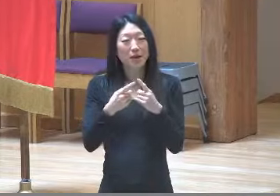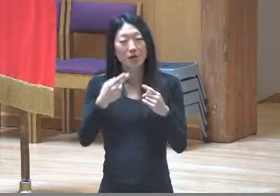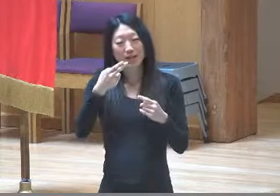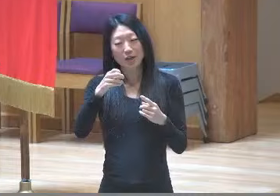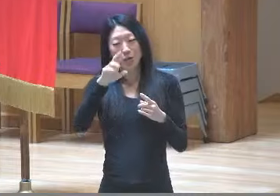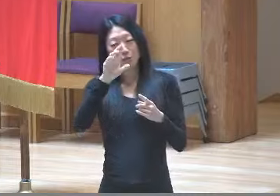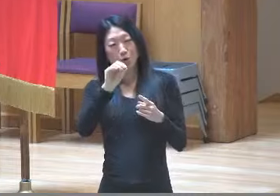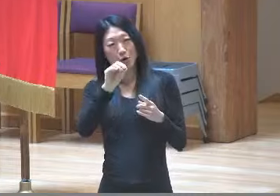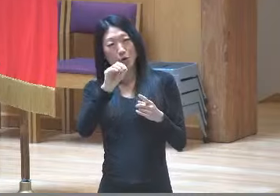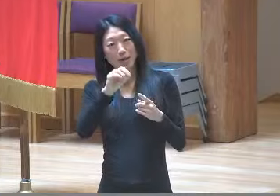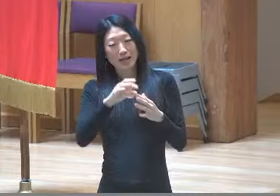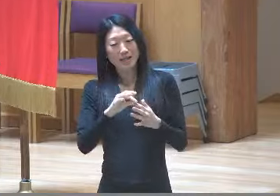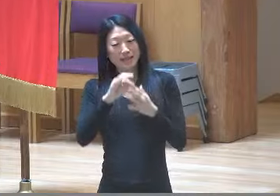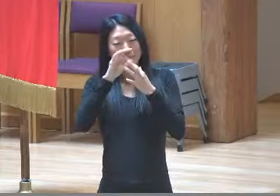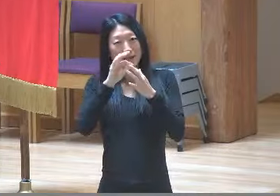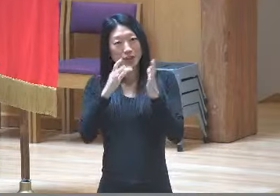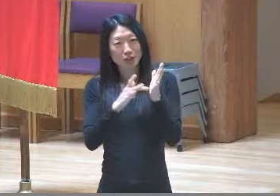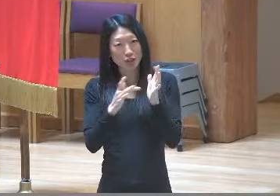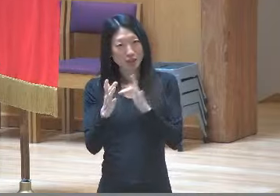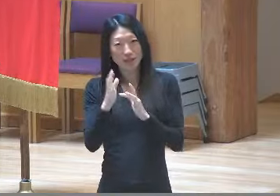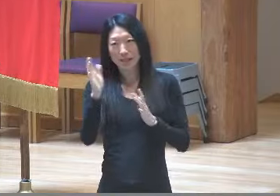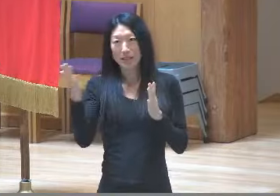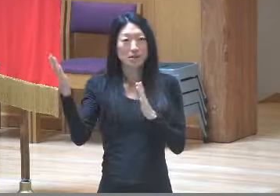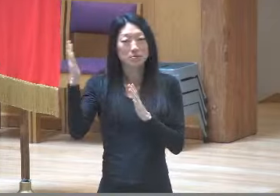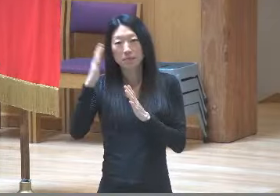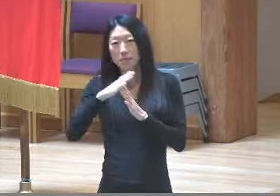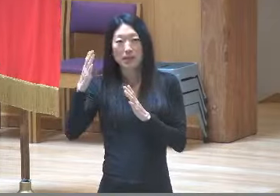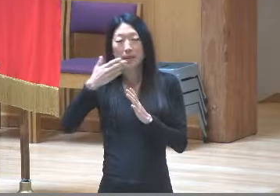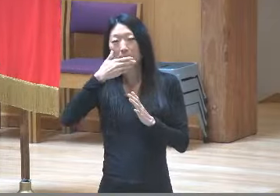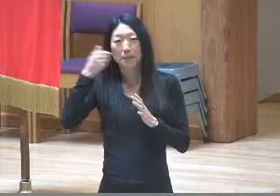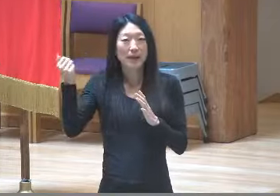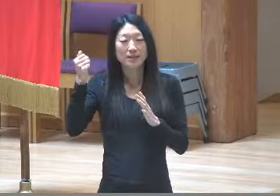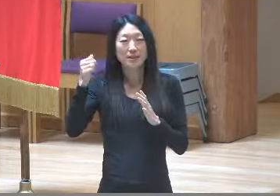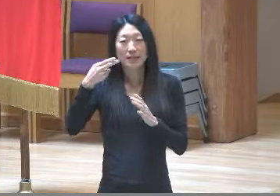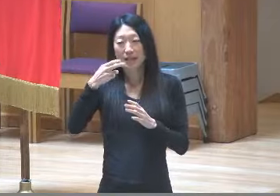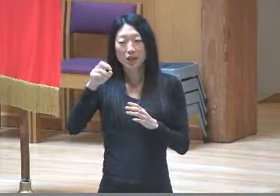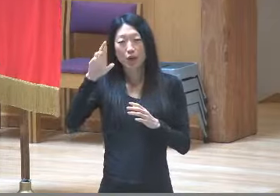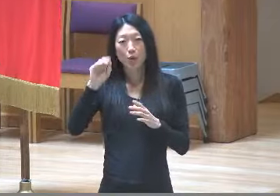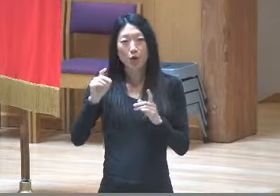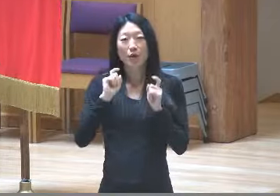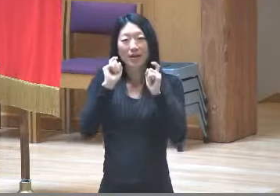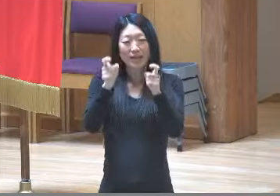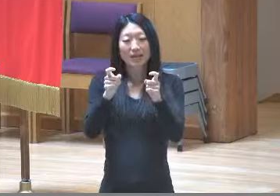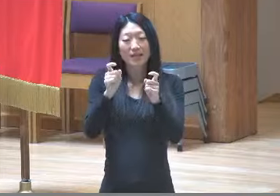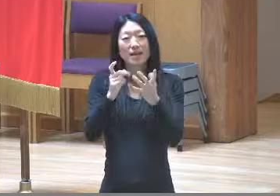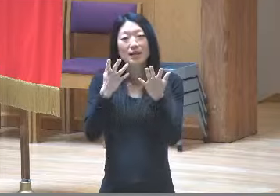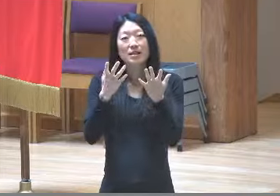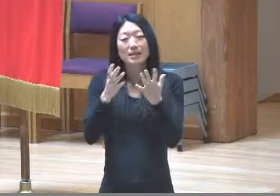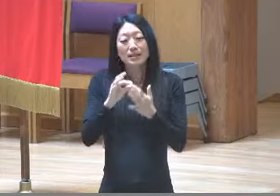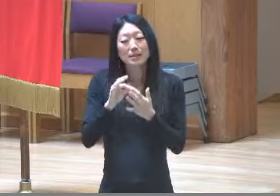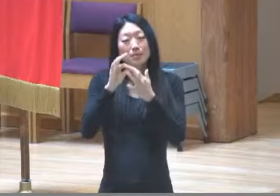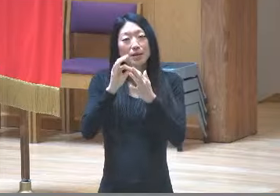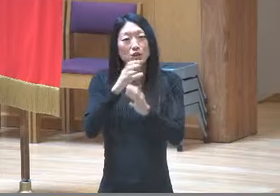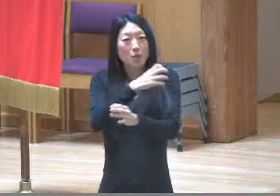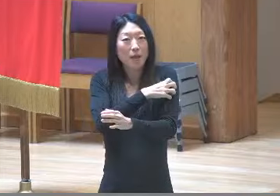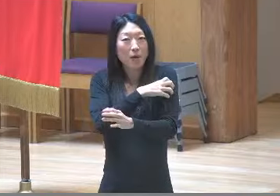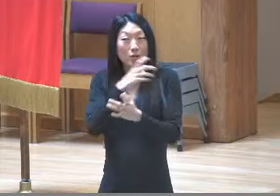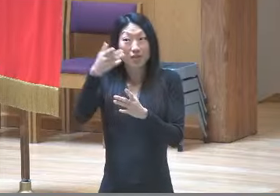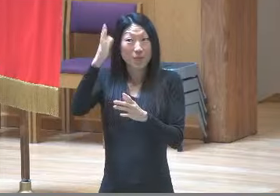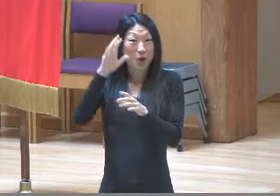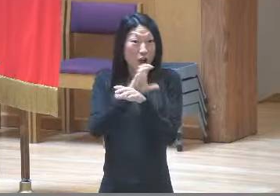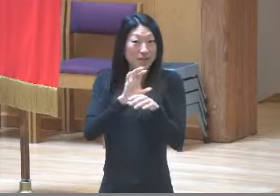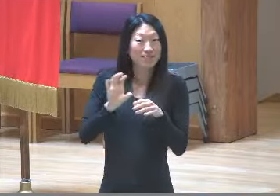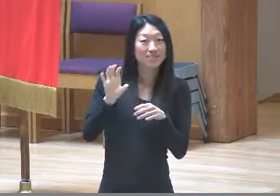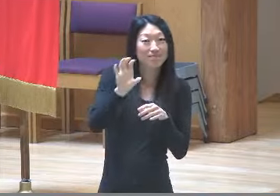And especially Jesus, who's the greatest superhero of all, gave special powers from God to